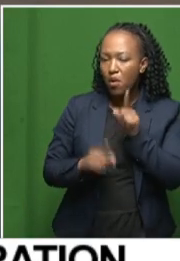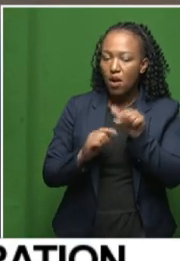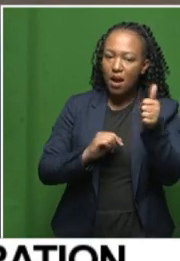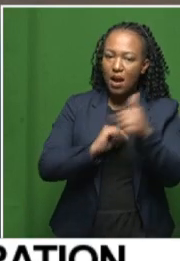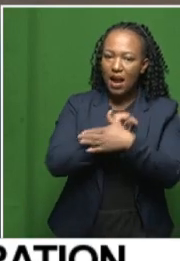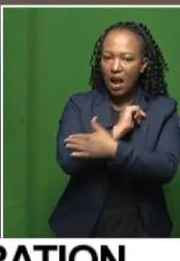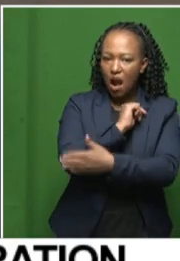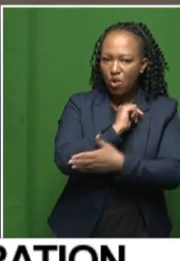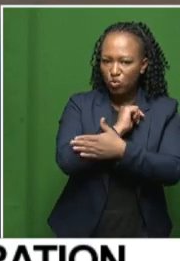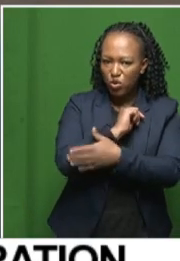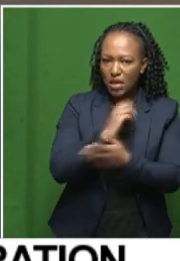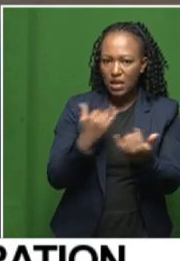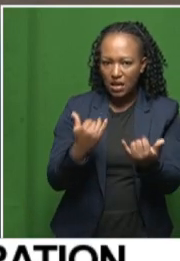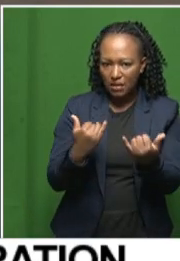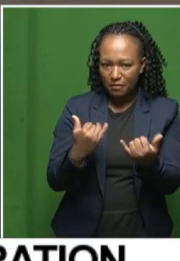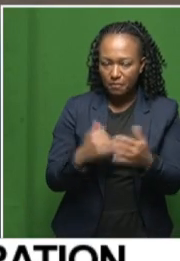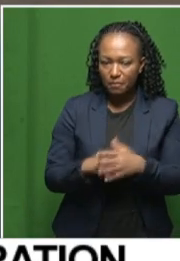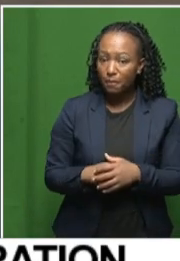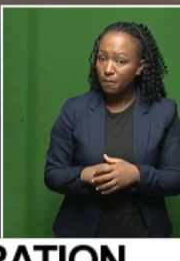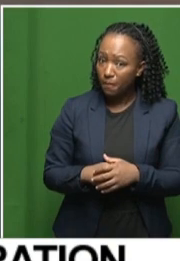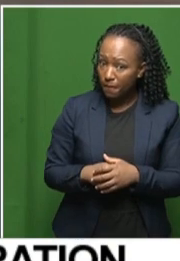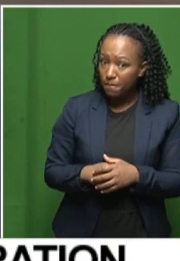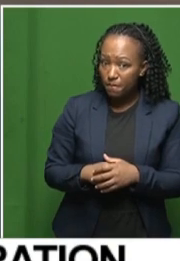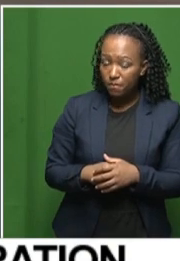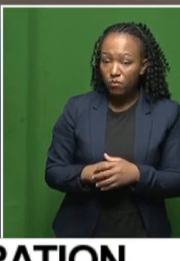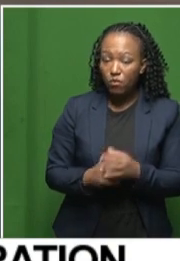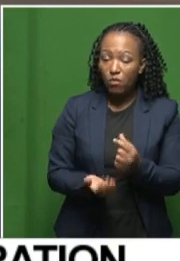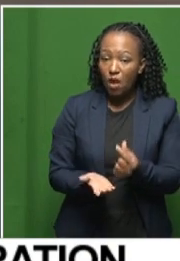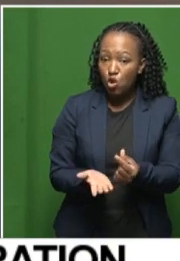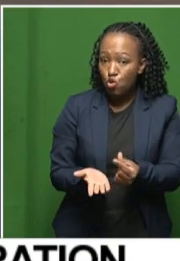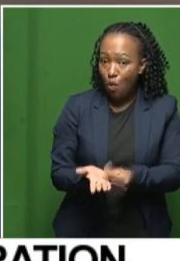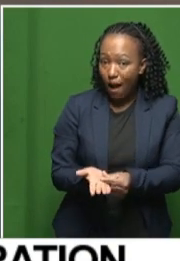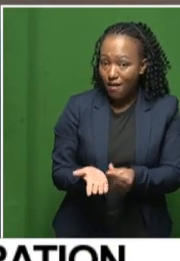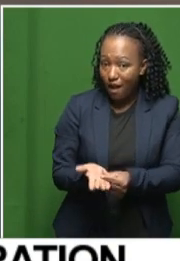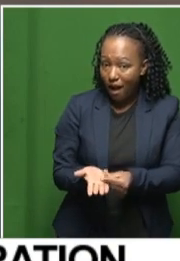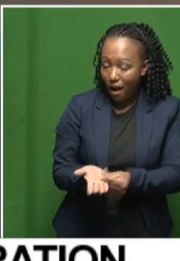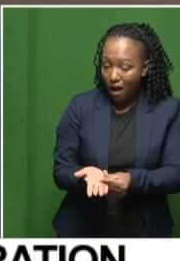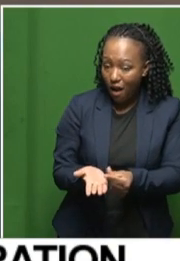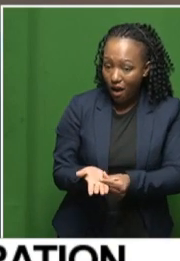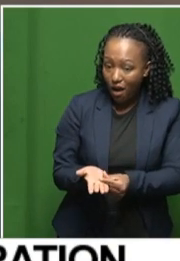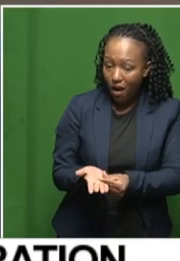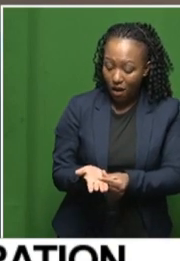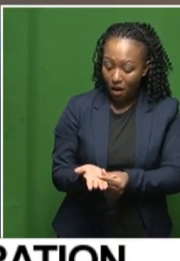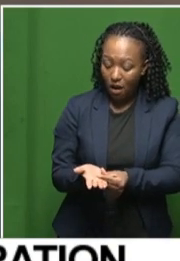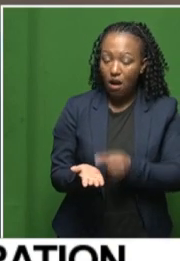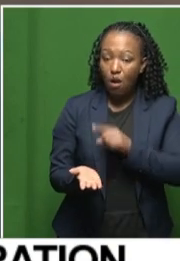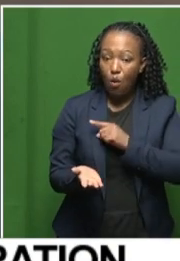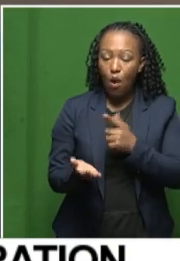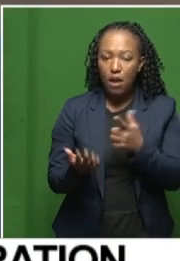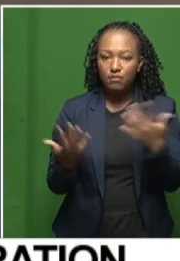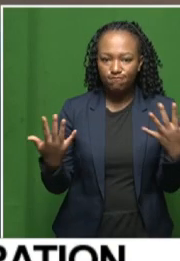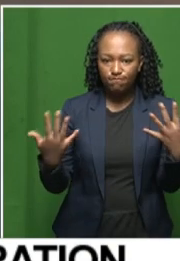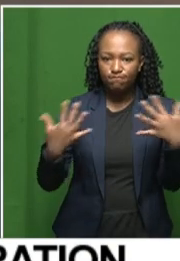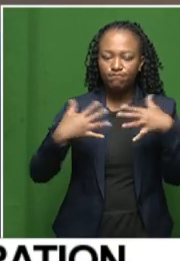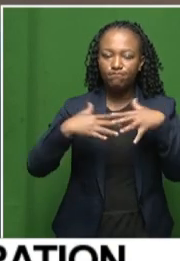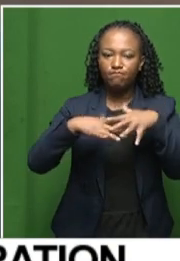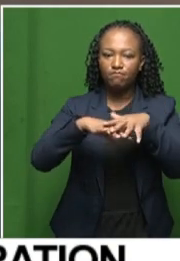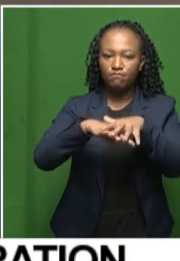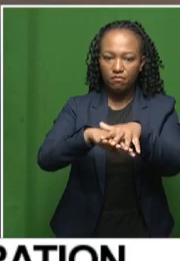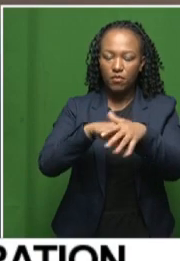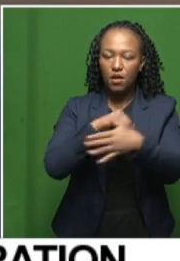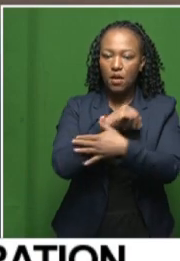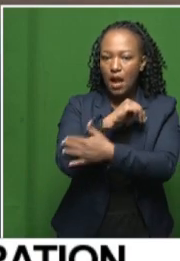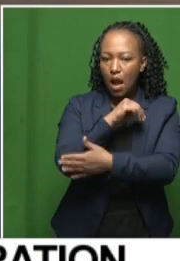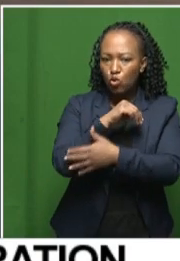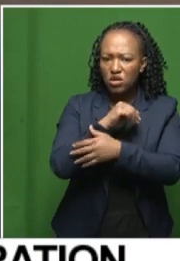country on the continent, is Uganda's seemingly successful integrated approach to that country's